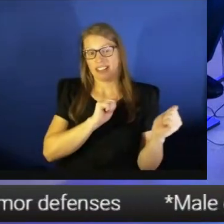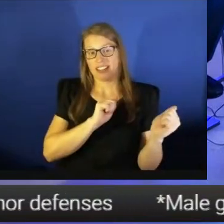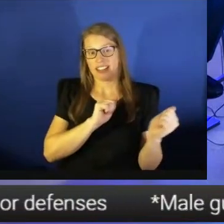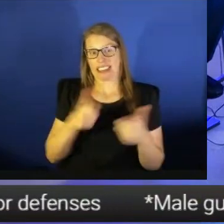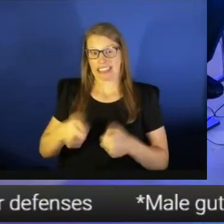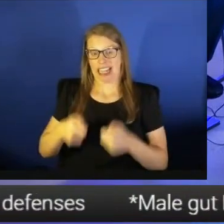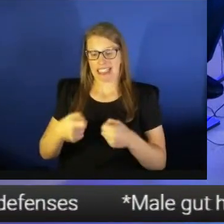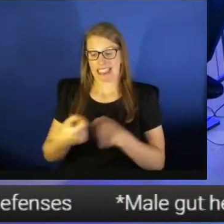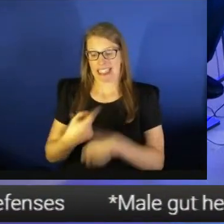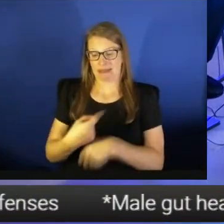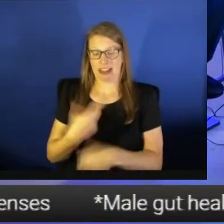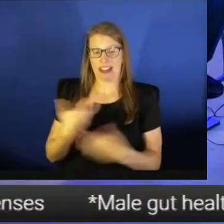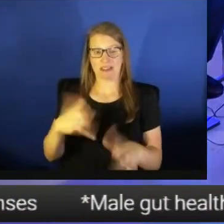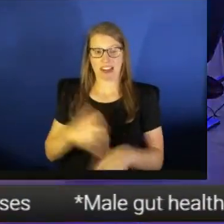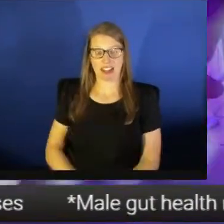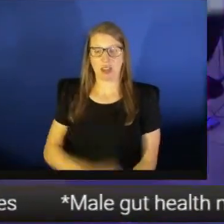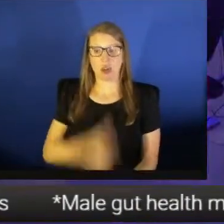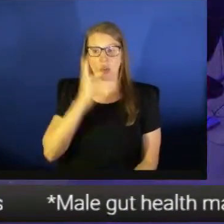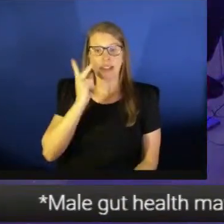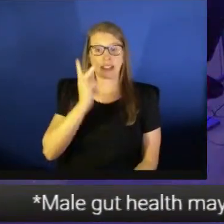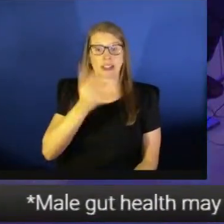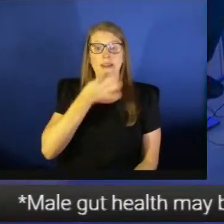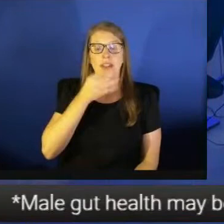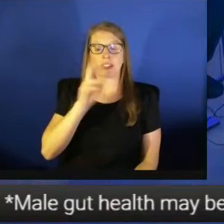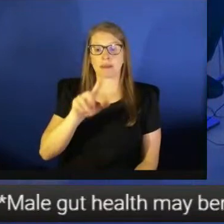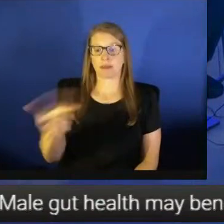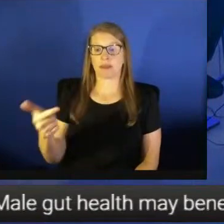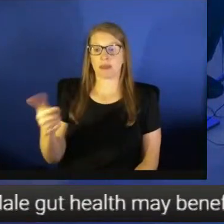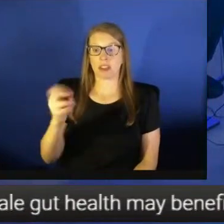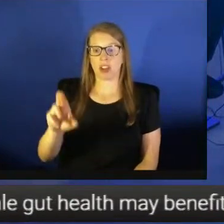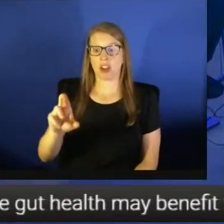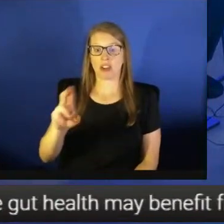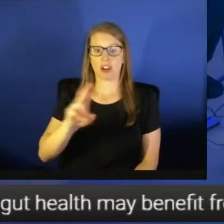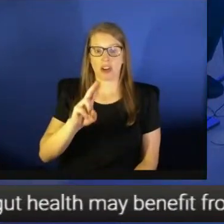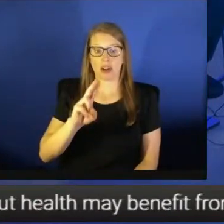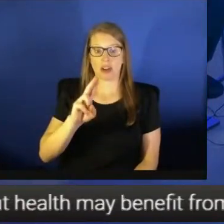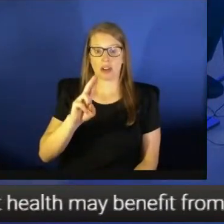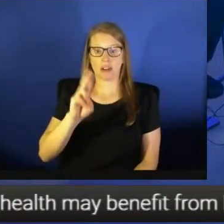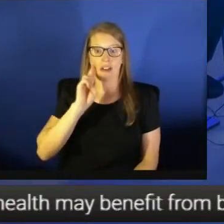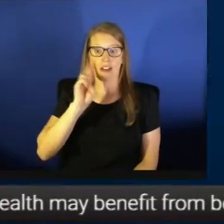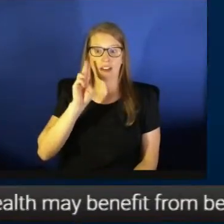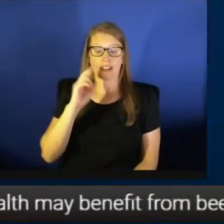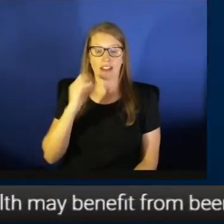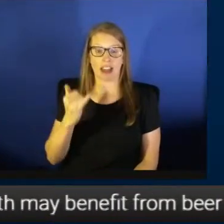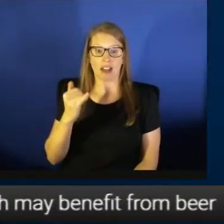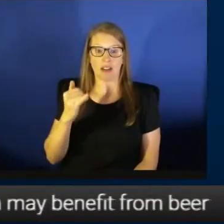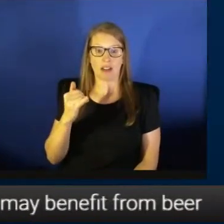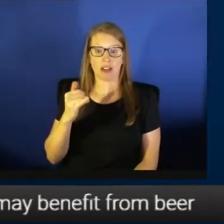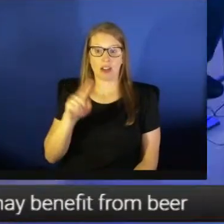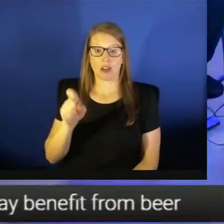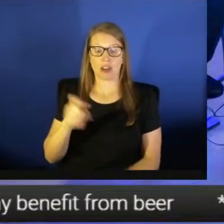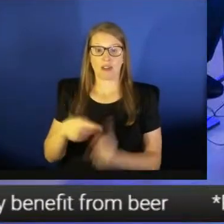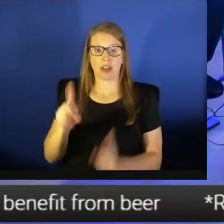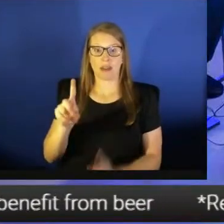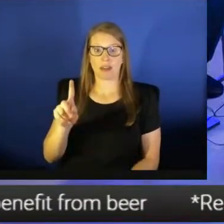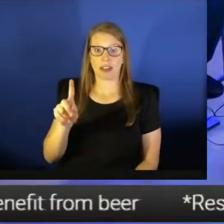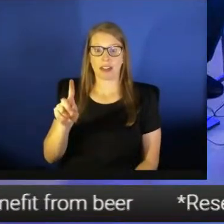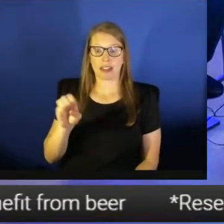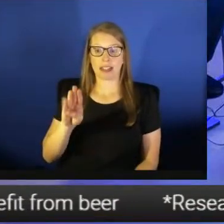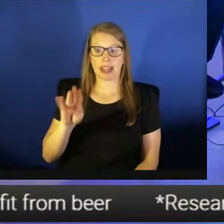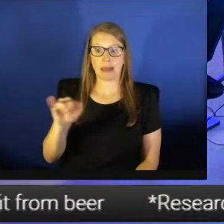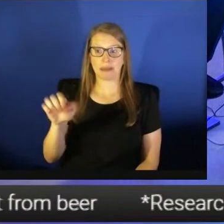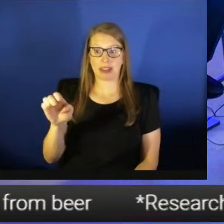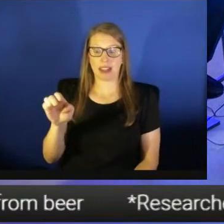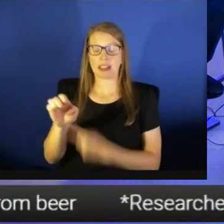see you soon. And I want to turn to Dr. Hawkinson because there's a question now from Debbie. I had COVID 2 months ago and have been fully